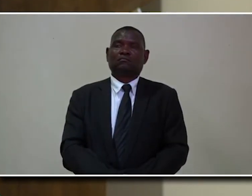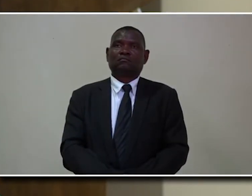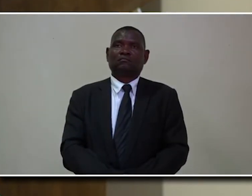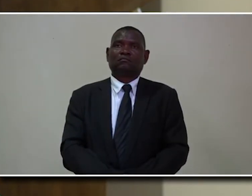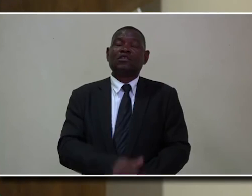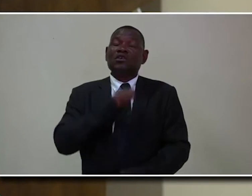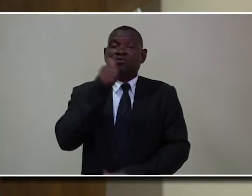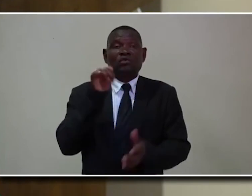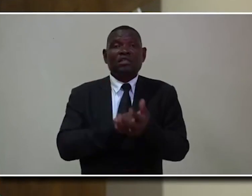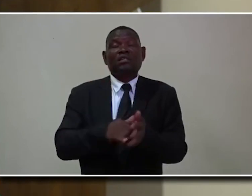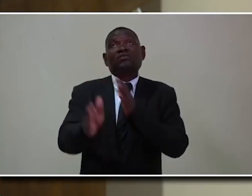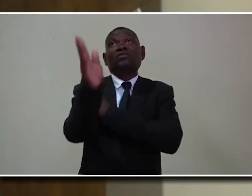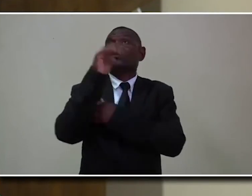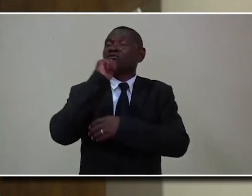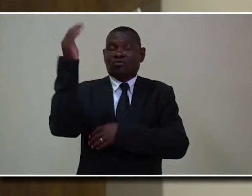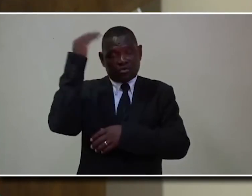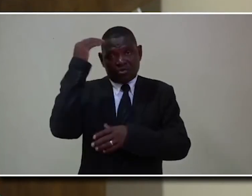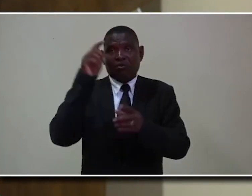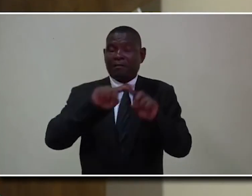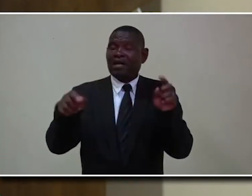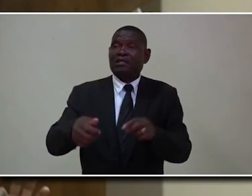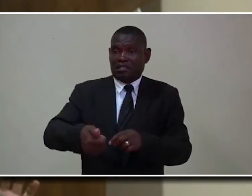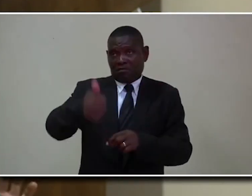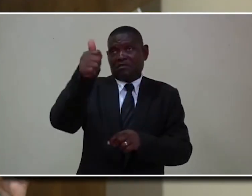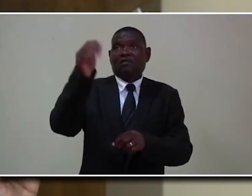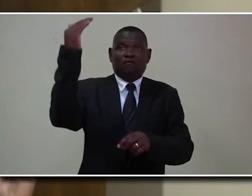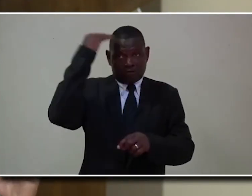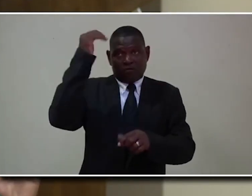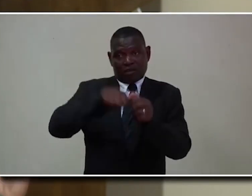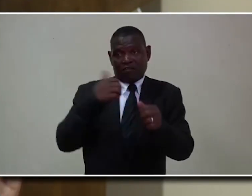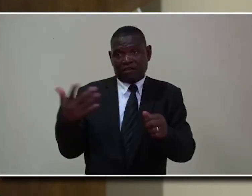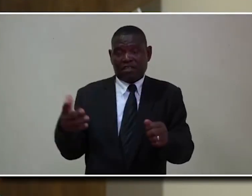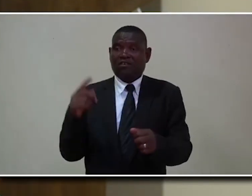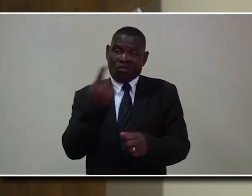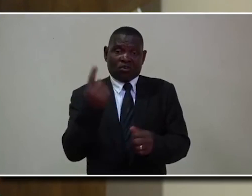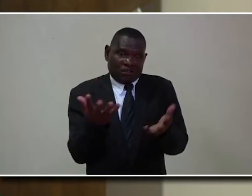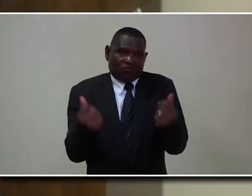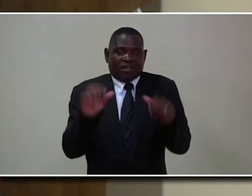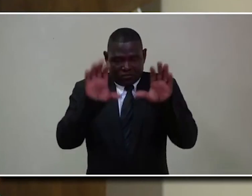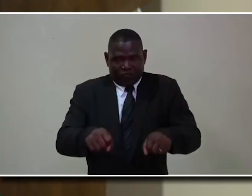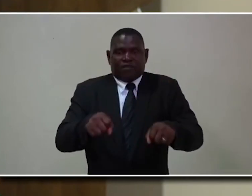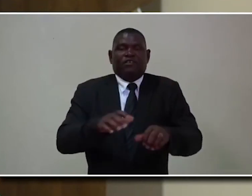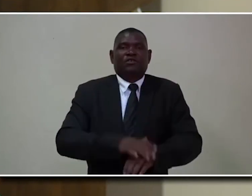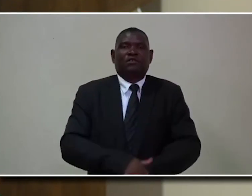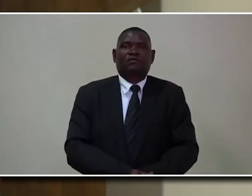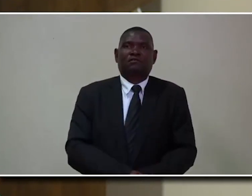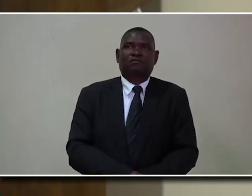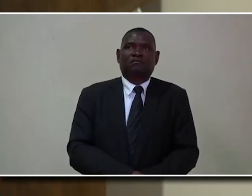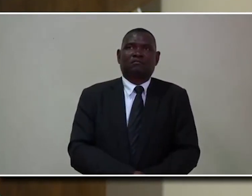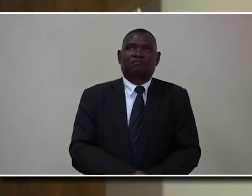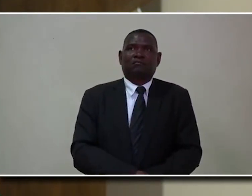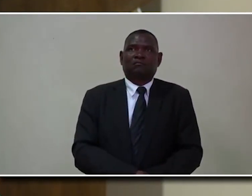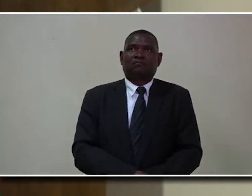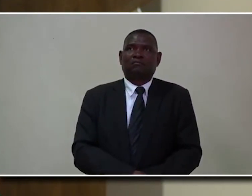doesn't know, he knows everything. Sikutantauzira kuti sadziwa, ai iye adziwa. He wants a confirmation. Koma afuna kuti simikizire ife toka.